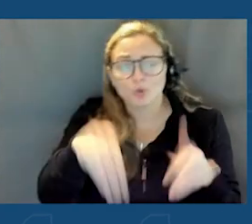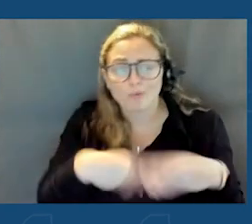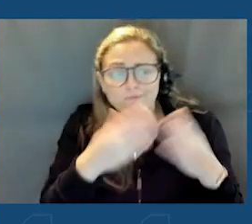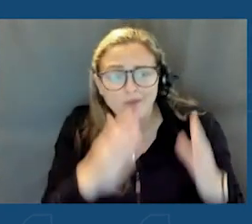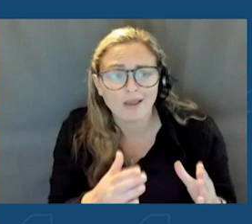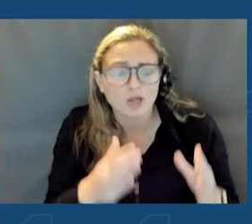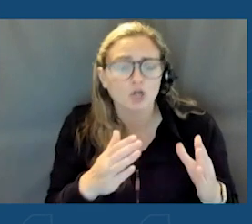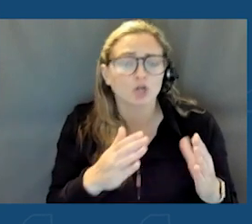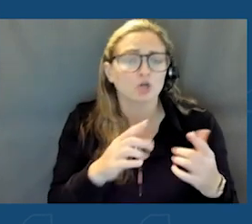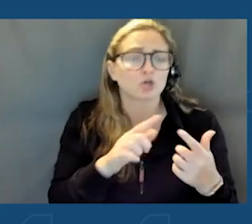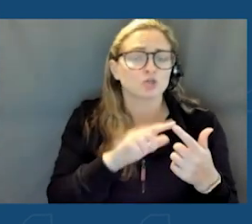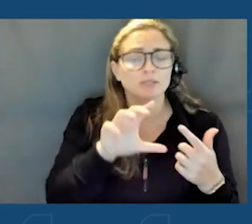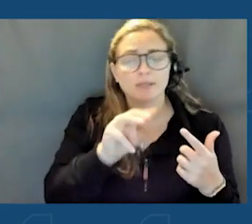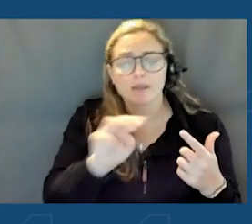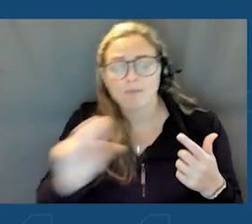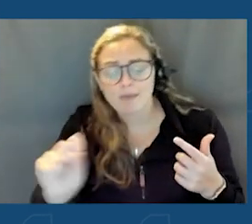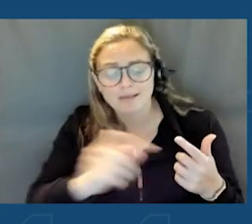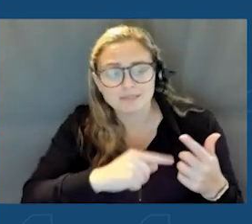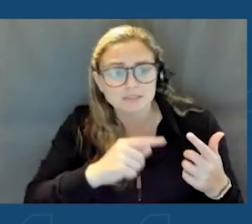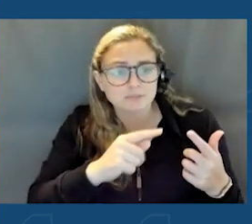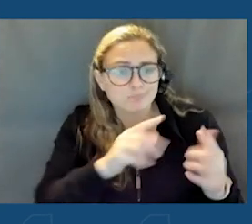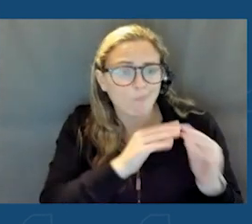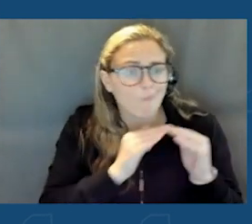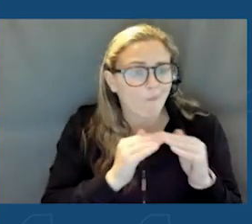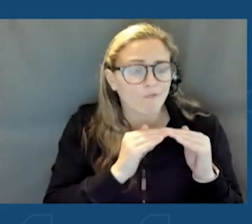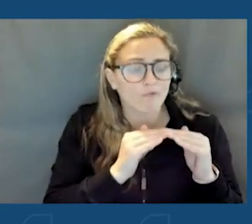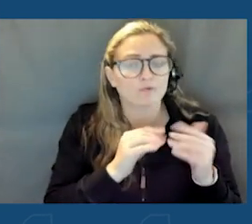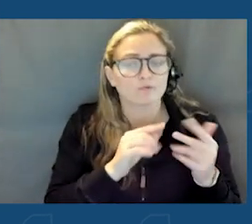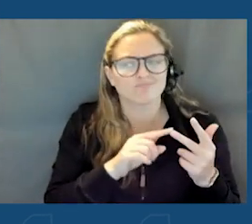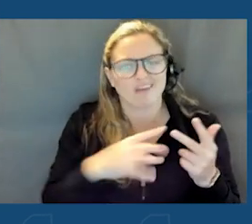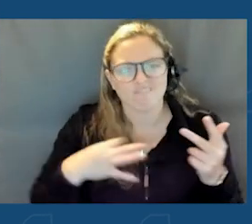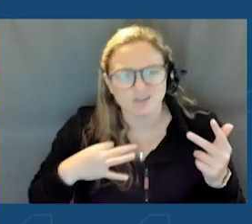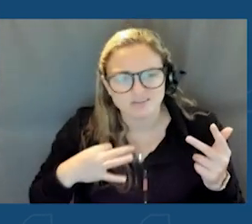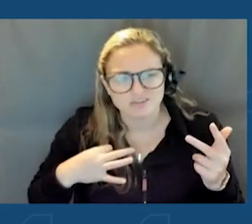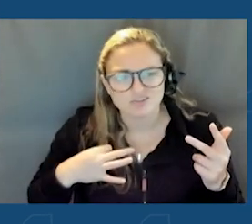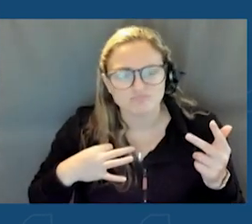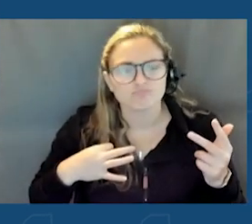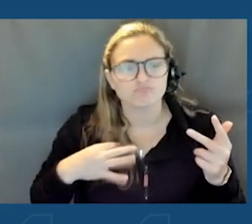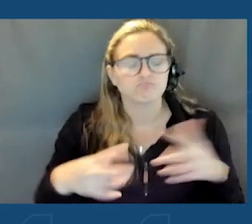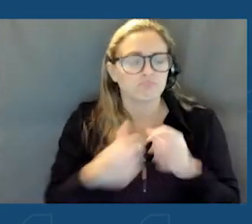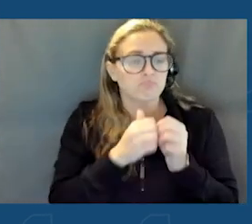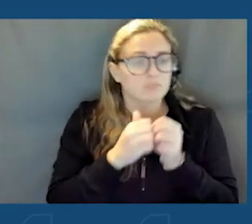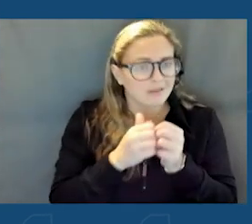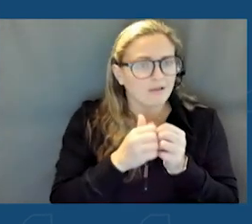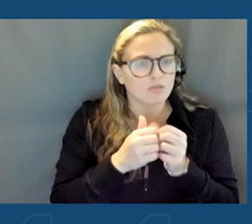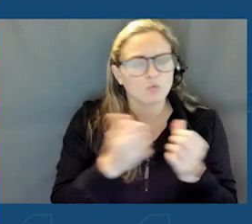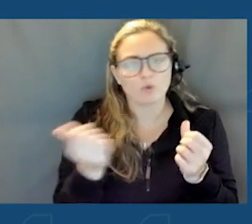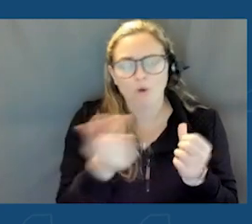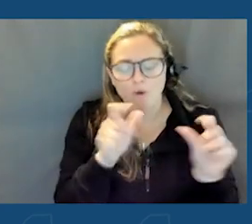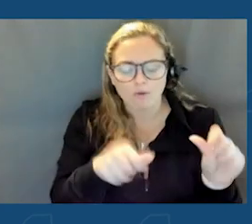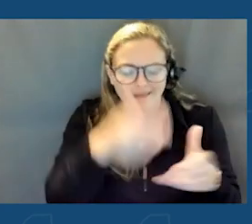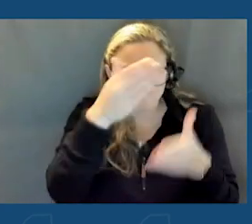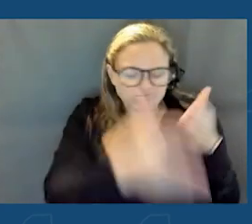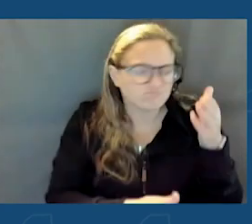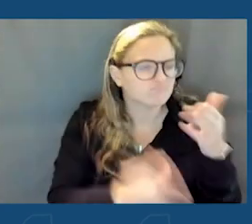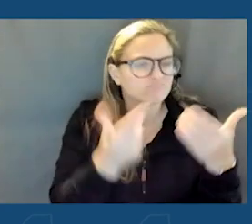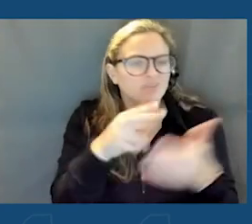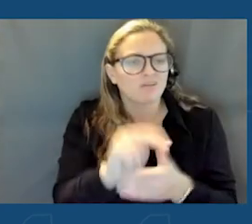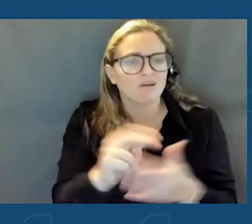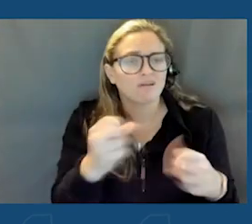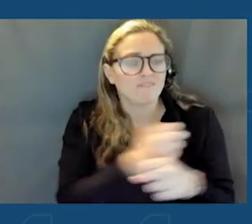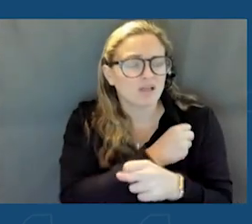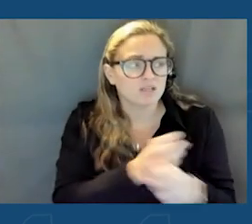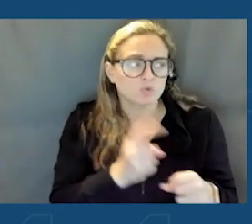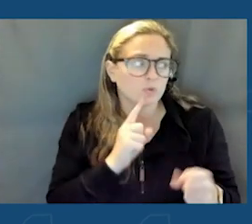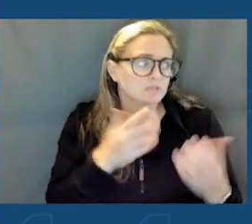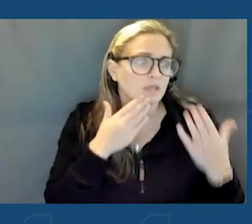CMS partners, and volunteers. And together, we all can end gun violence. I just want to